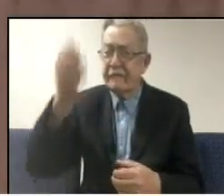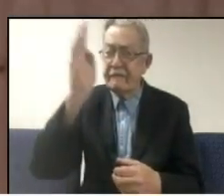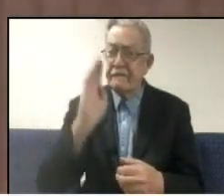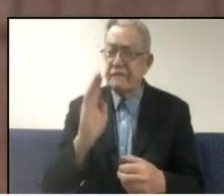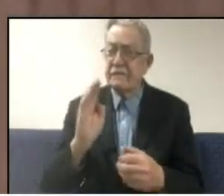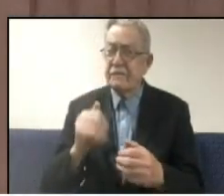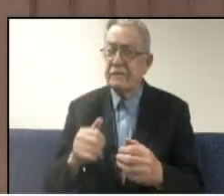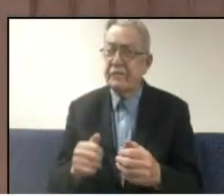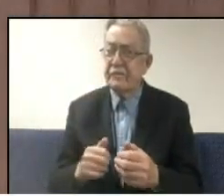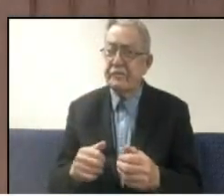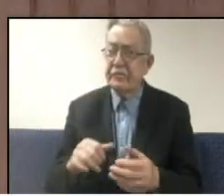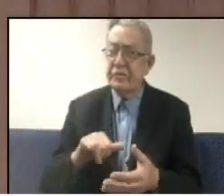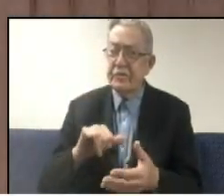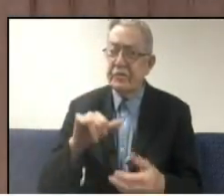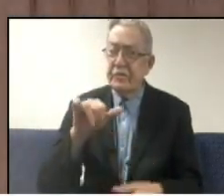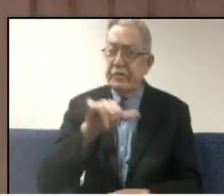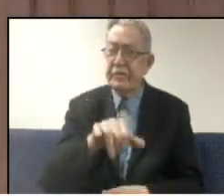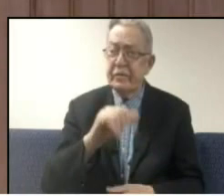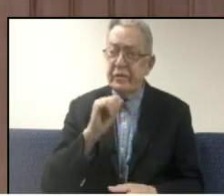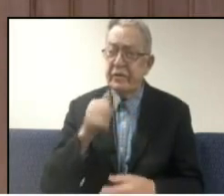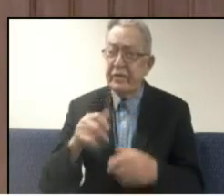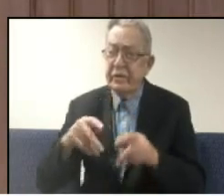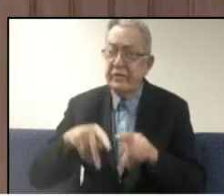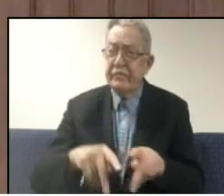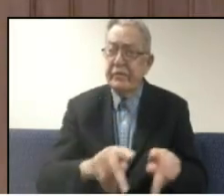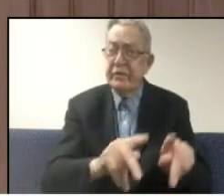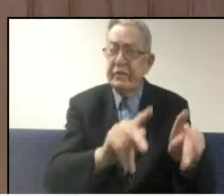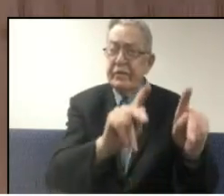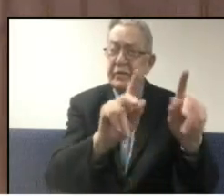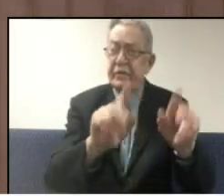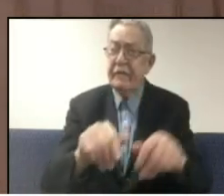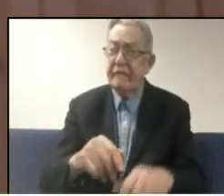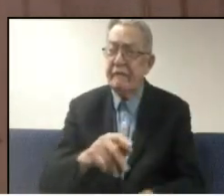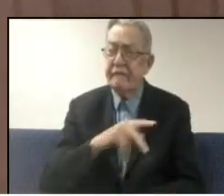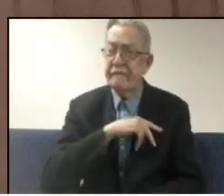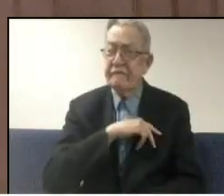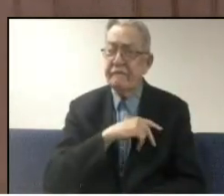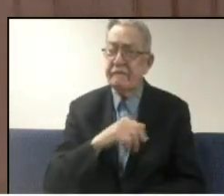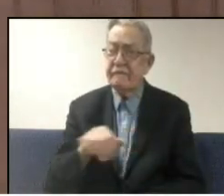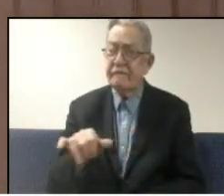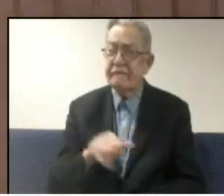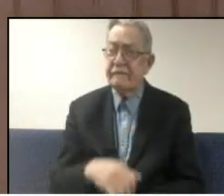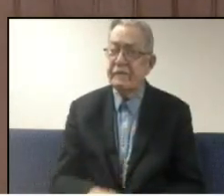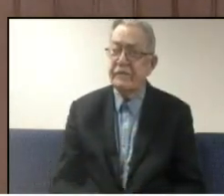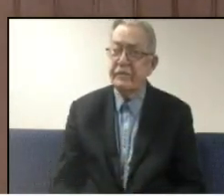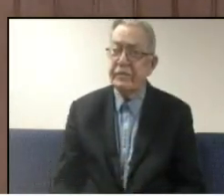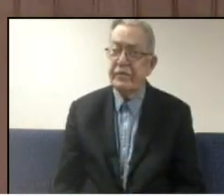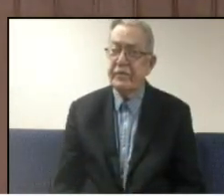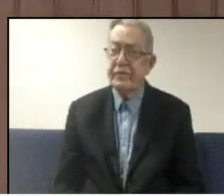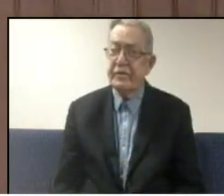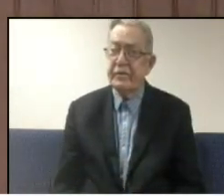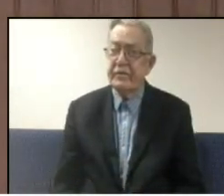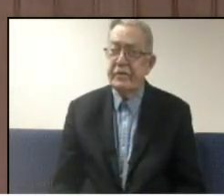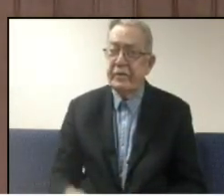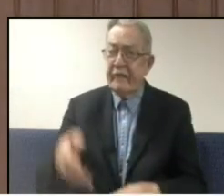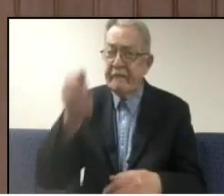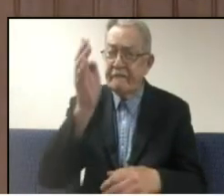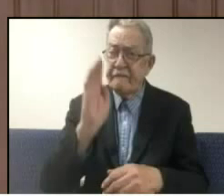going down. Well, that's not the path he's been going down either. But what I want to tell you is that God's